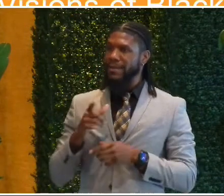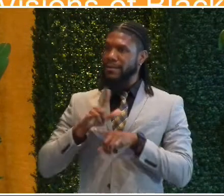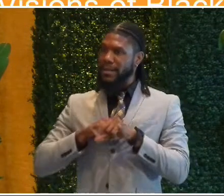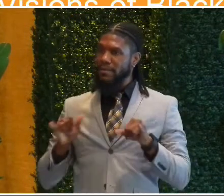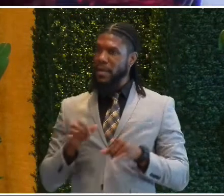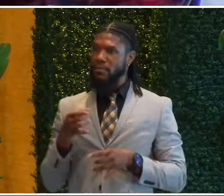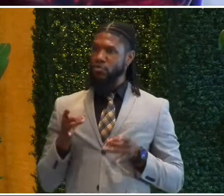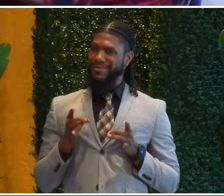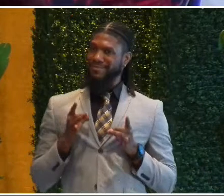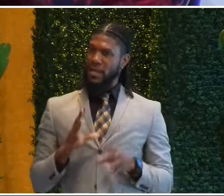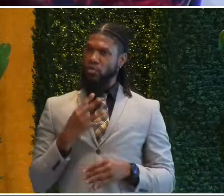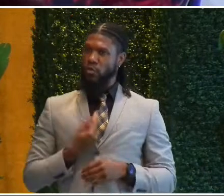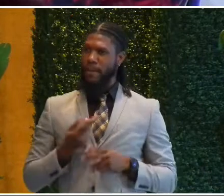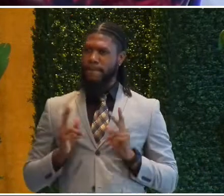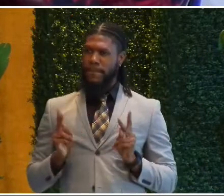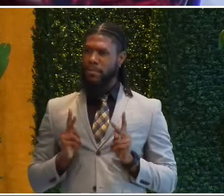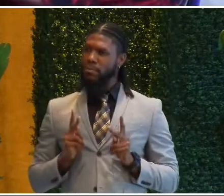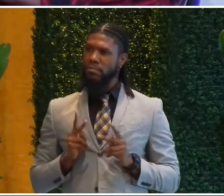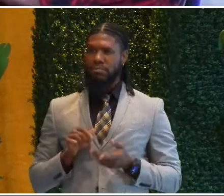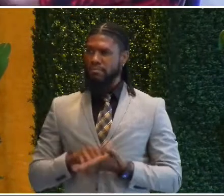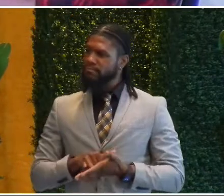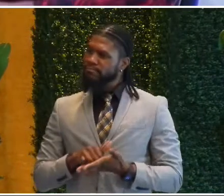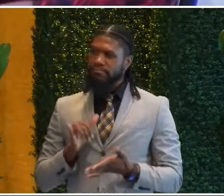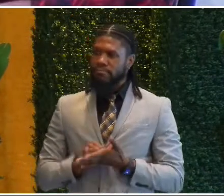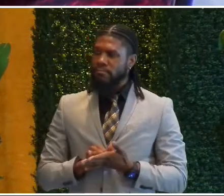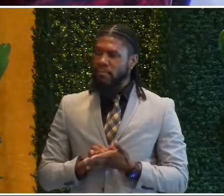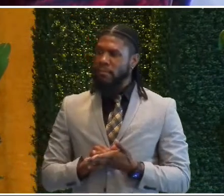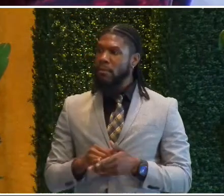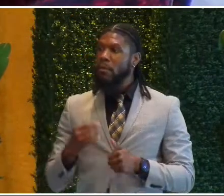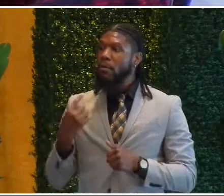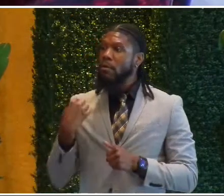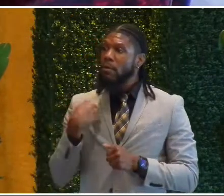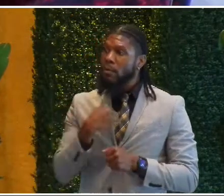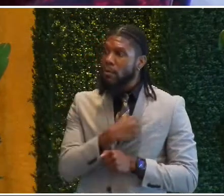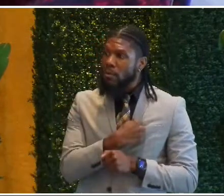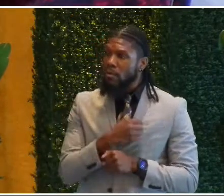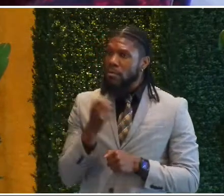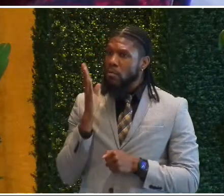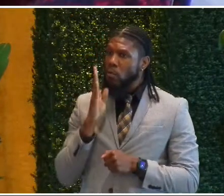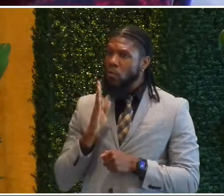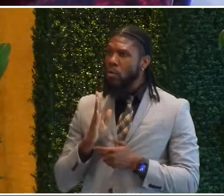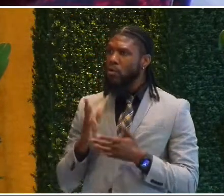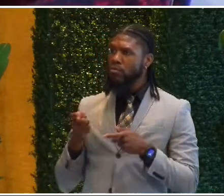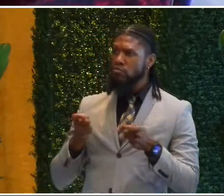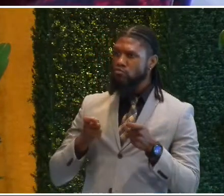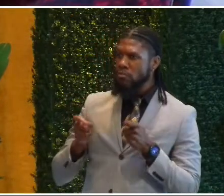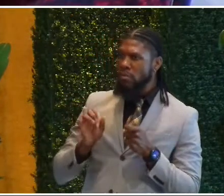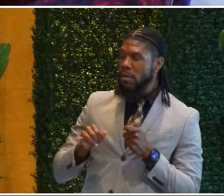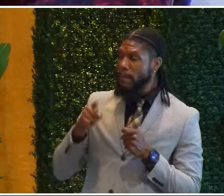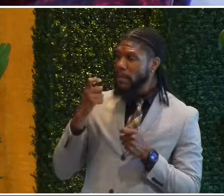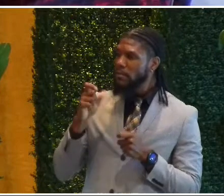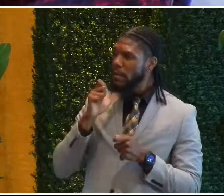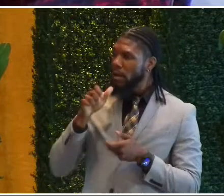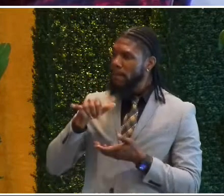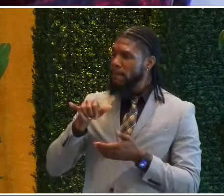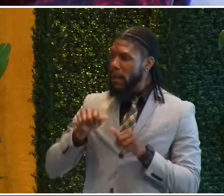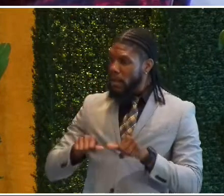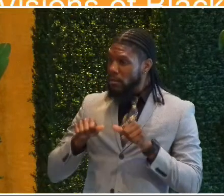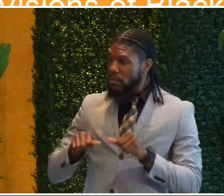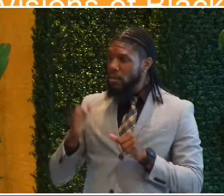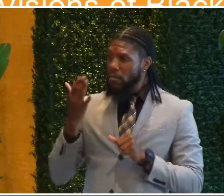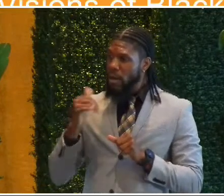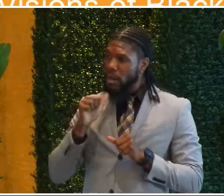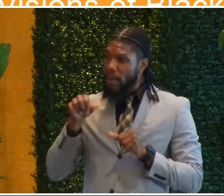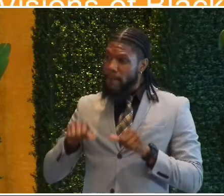Yes, gatekeep that shit. We are going to gatekeep that shit because it's not possible. Why is it not possible?